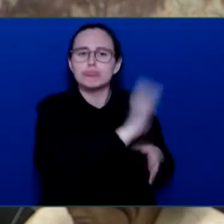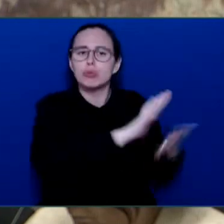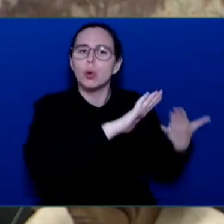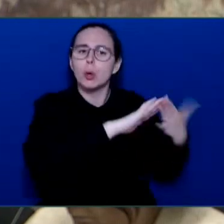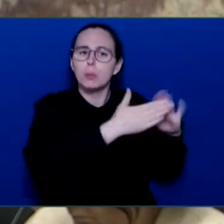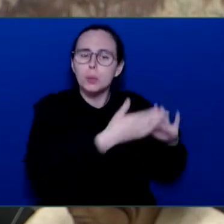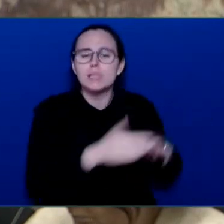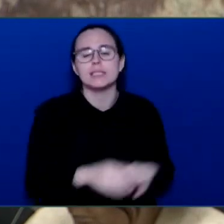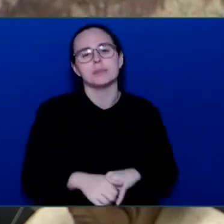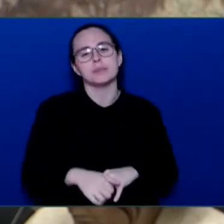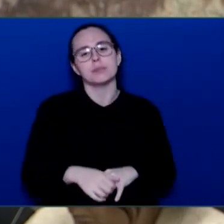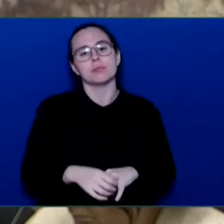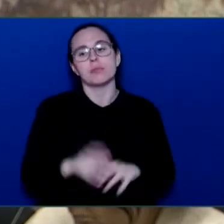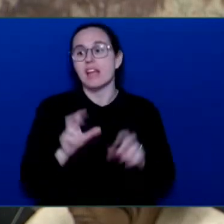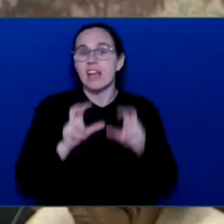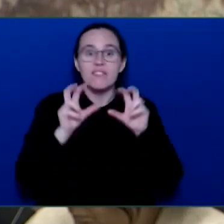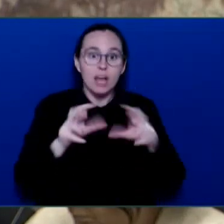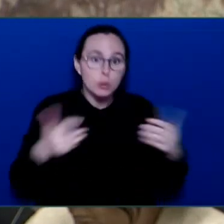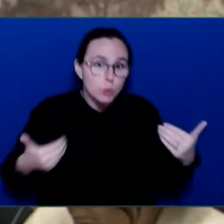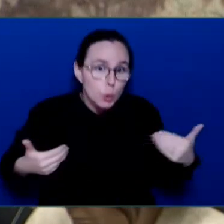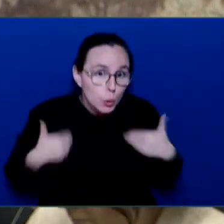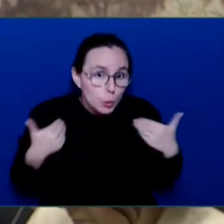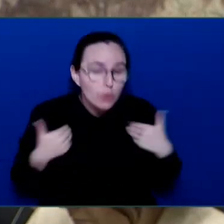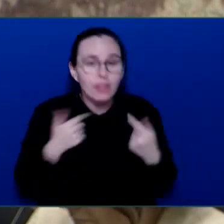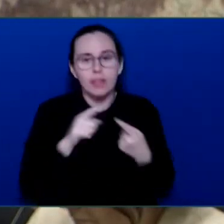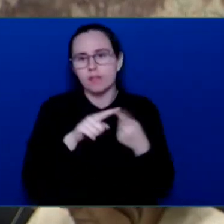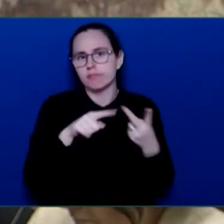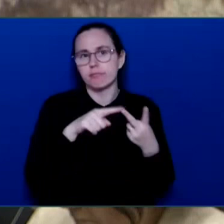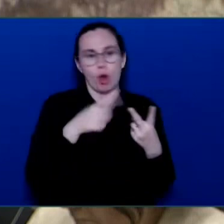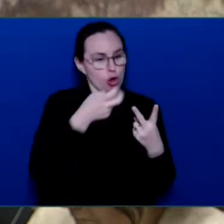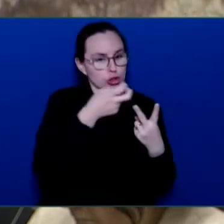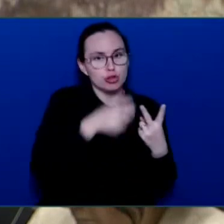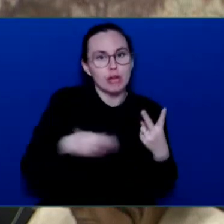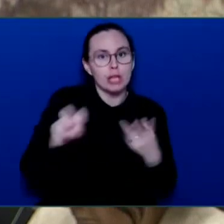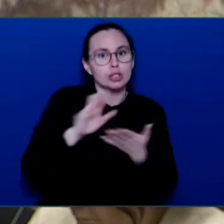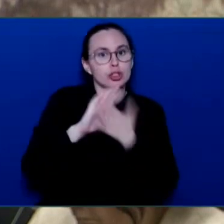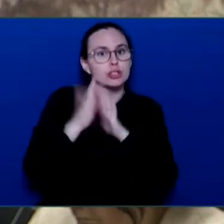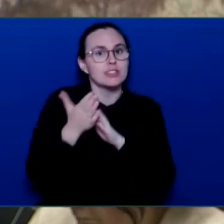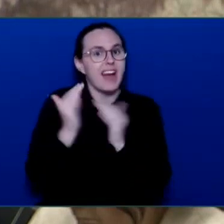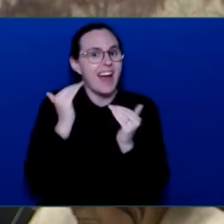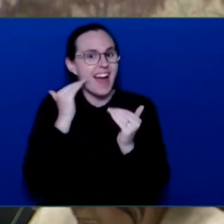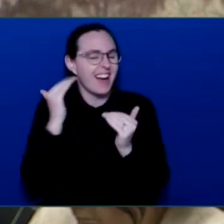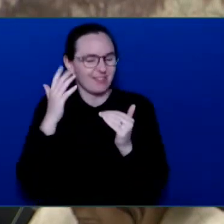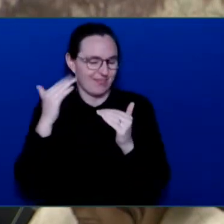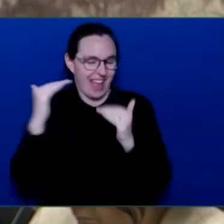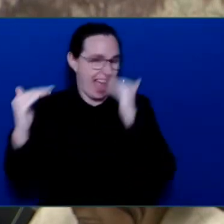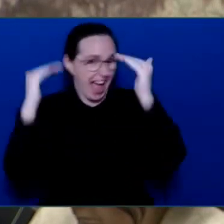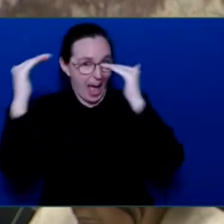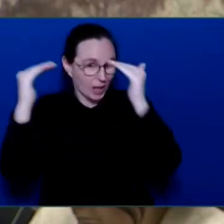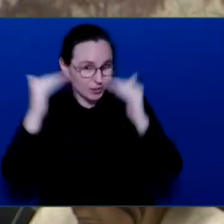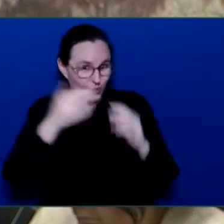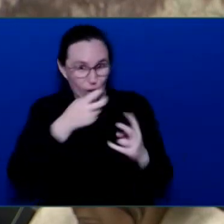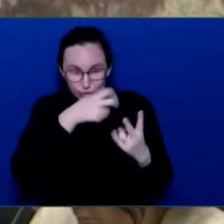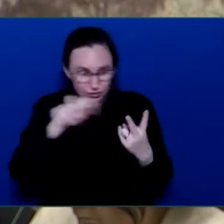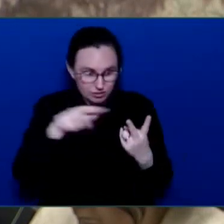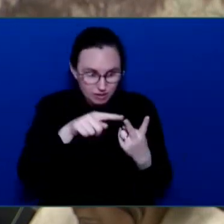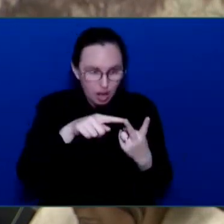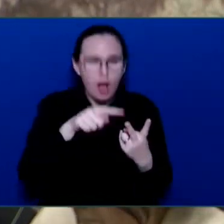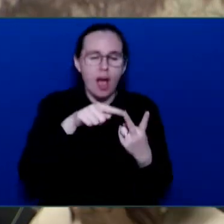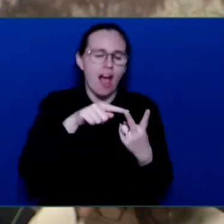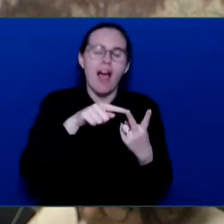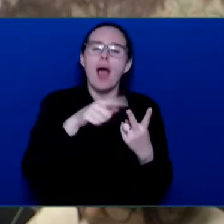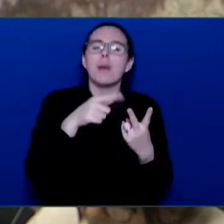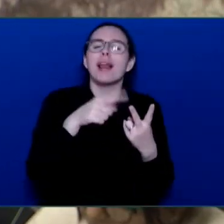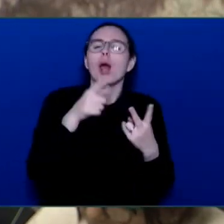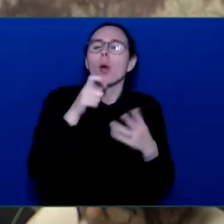into adulthood and leaving the government care system. We have harmonised rates so that kids who are able to stay